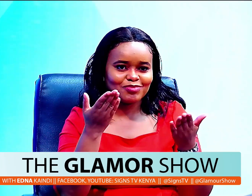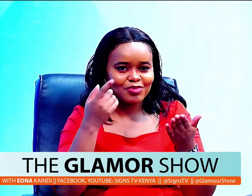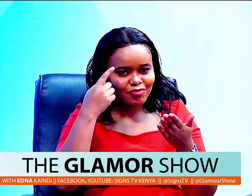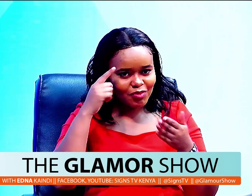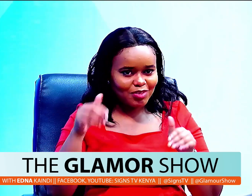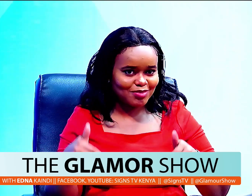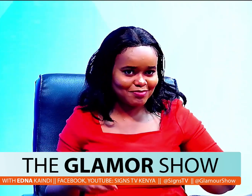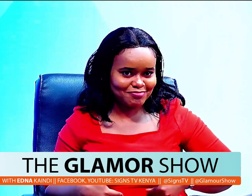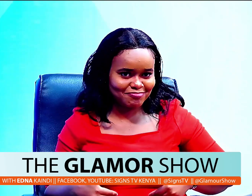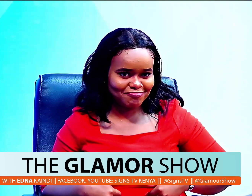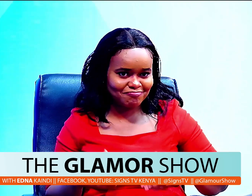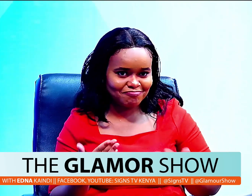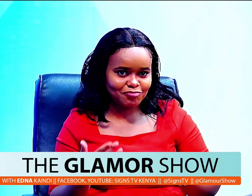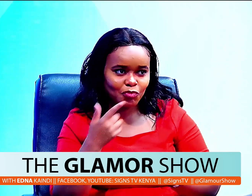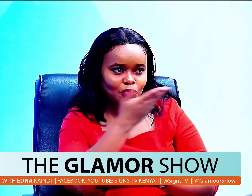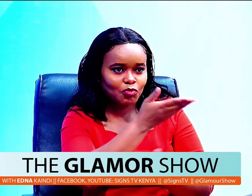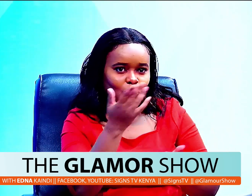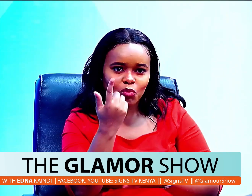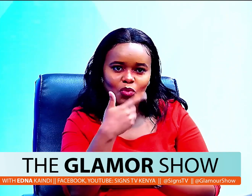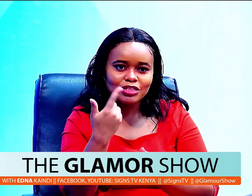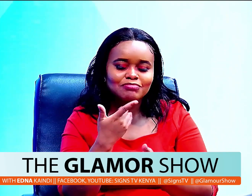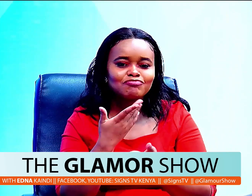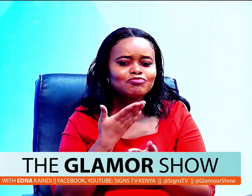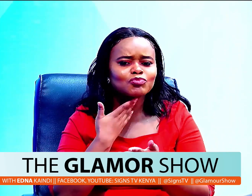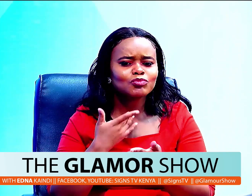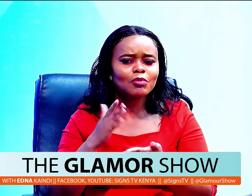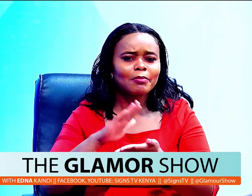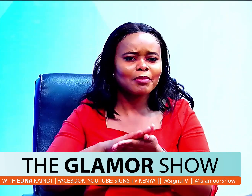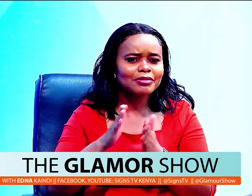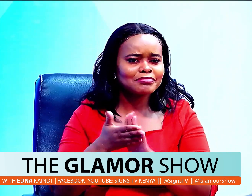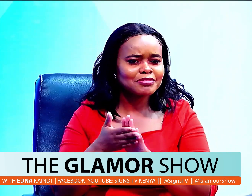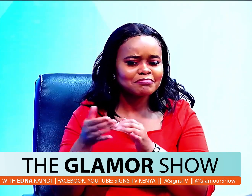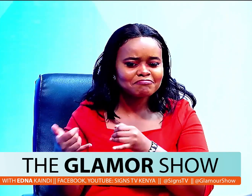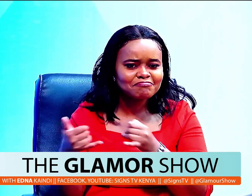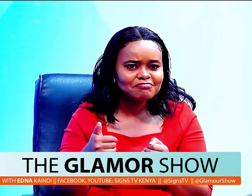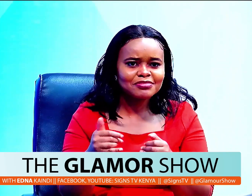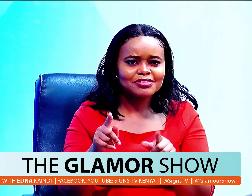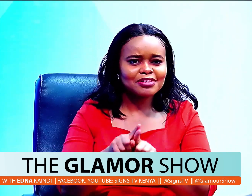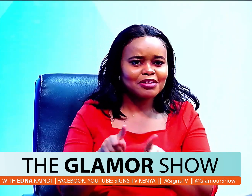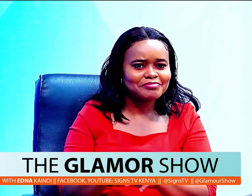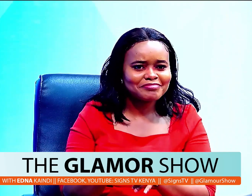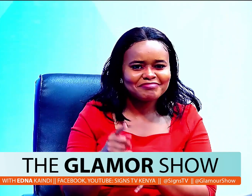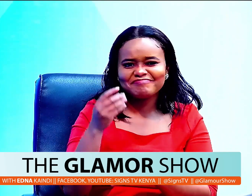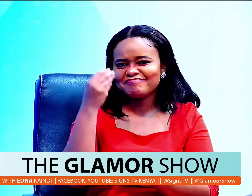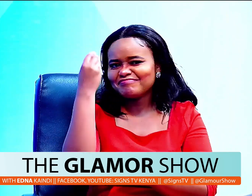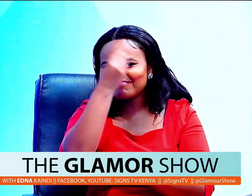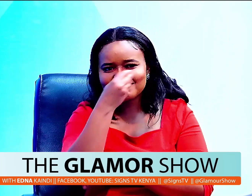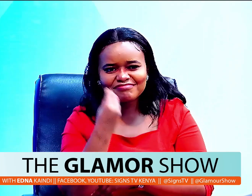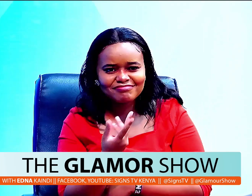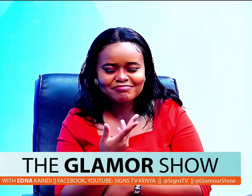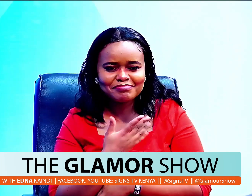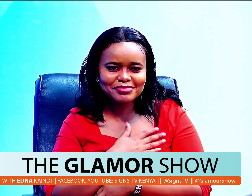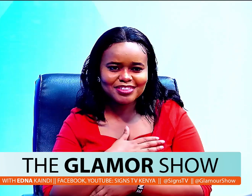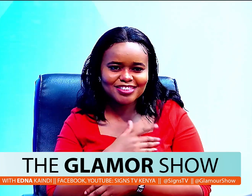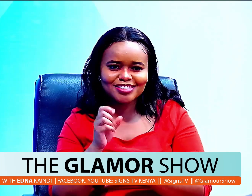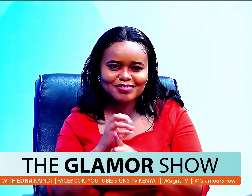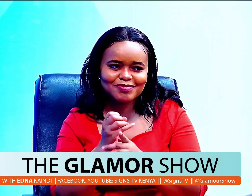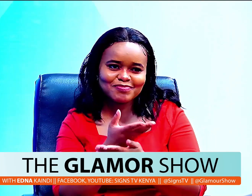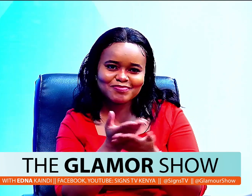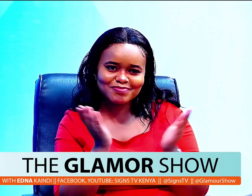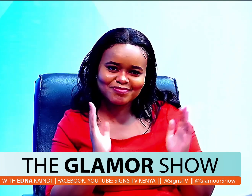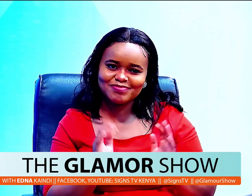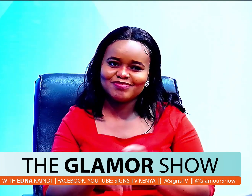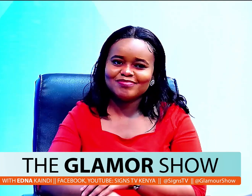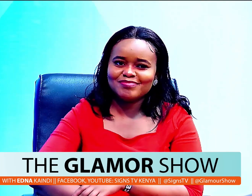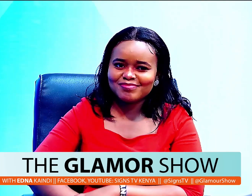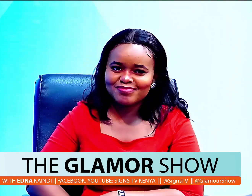So please advise our youths who maybe are interested to join the modeling field,